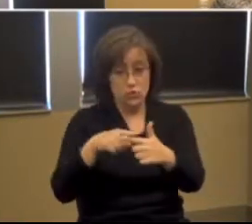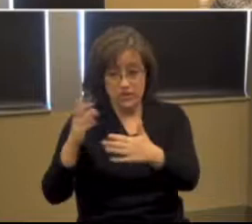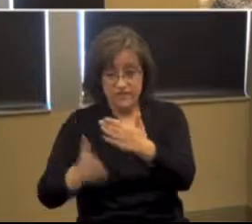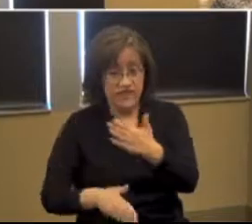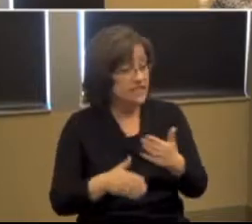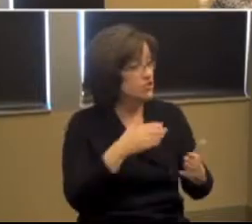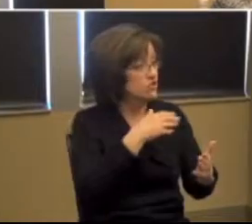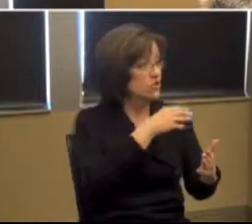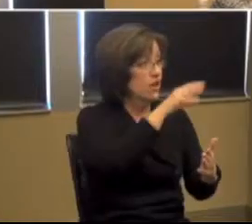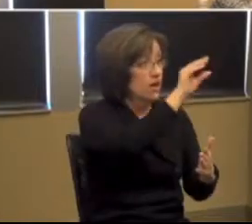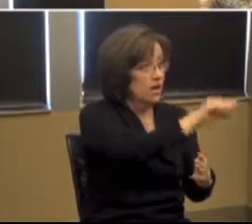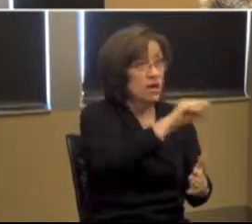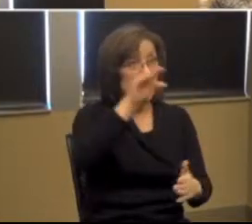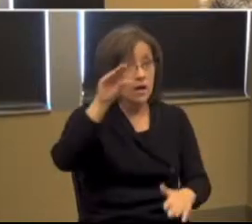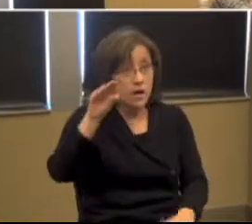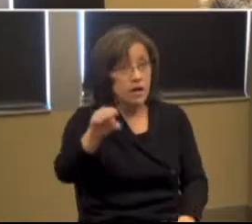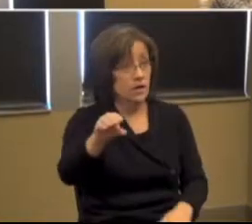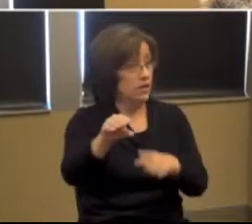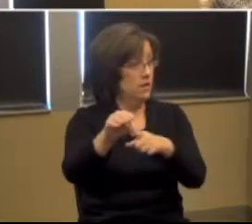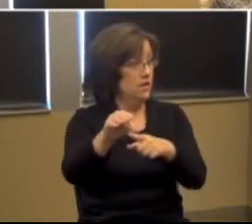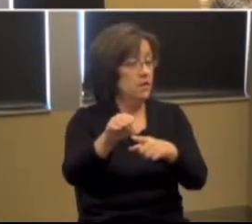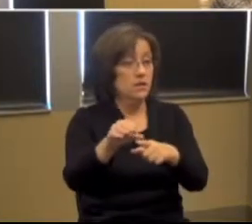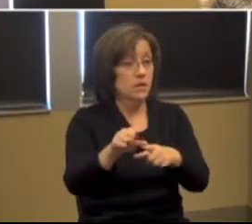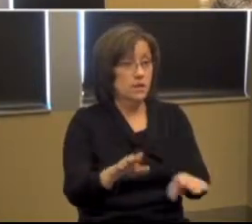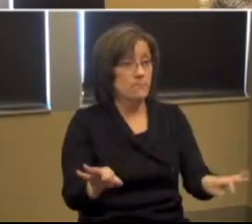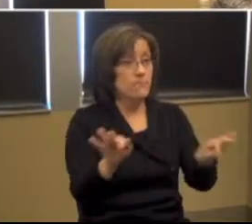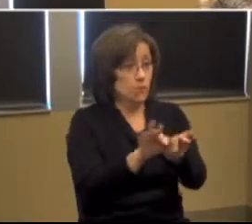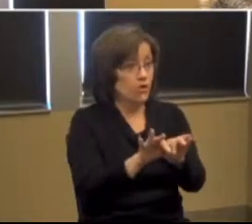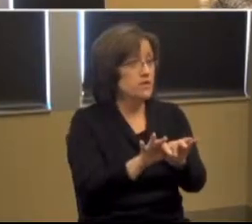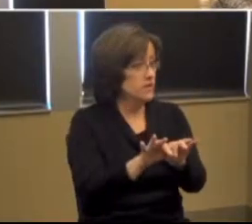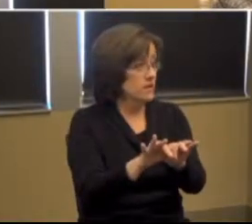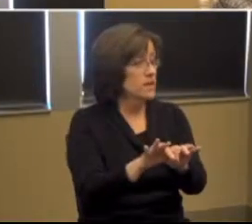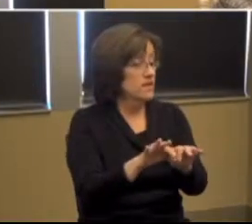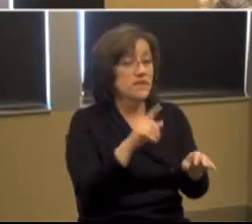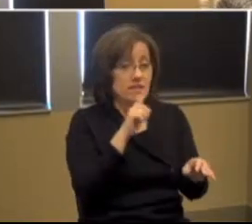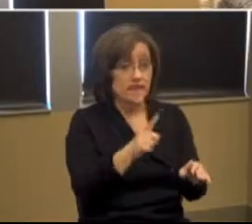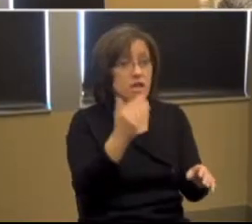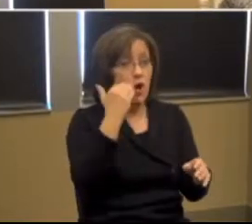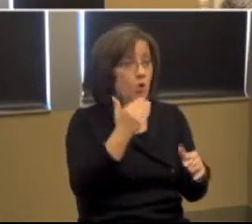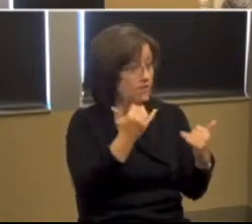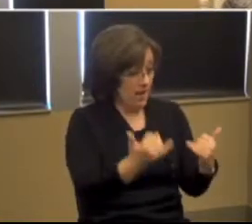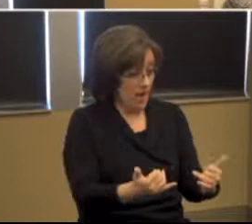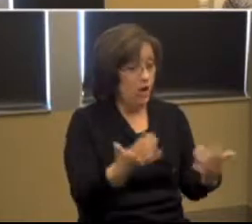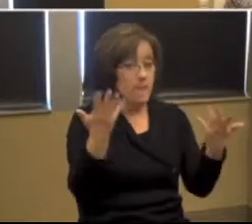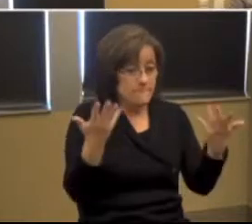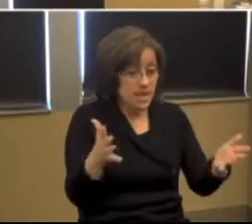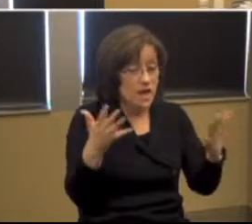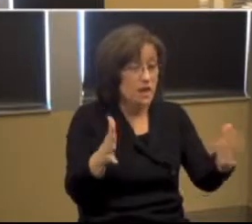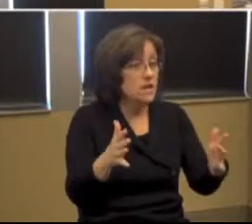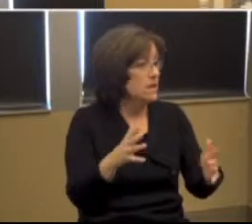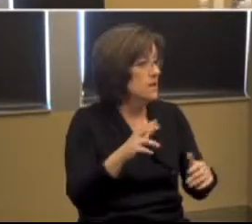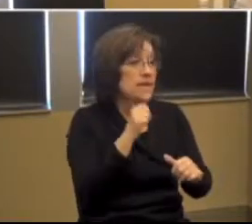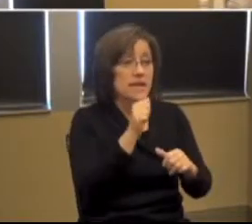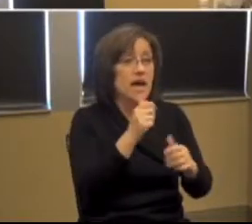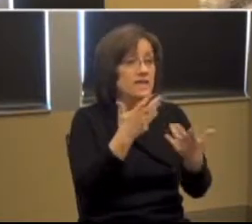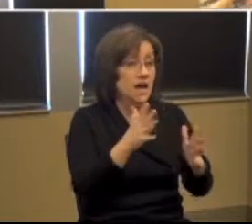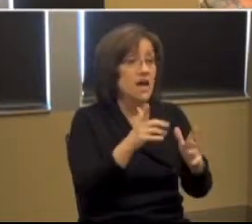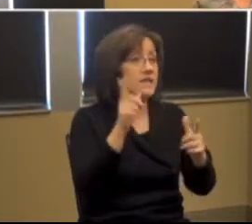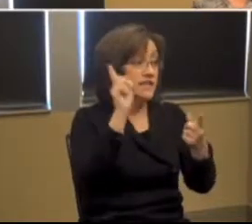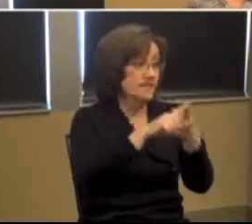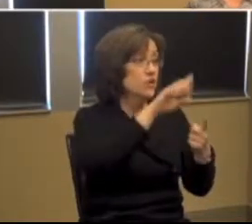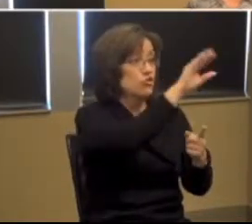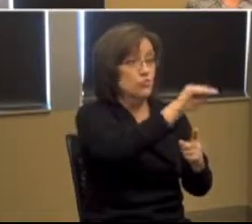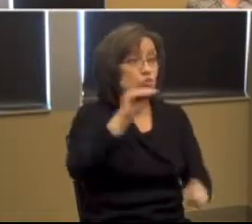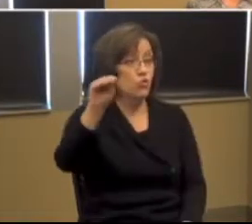is Closure. is very important. That actually means now it's actually done. And it's not done until I move that